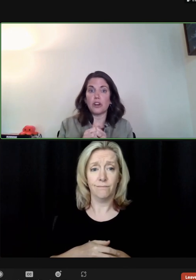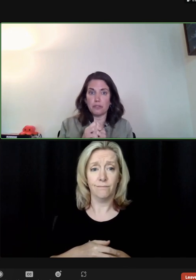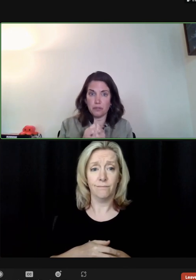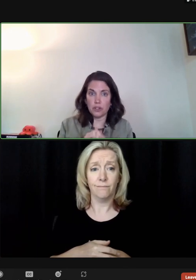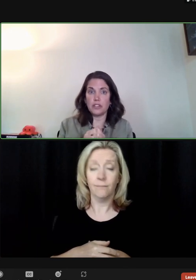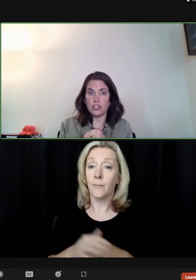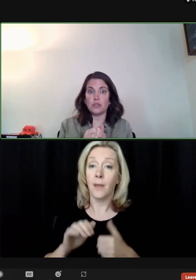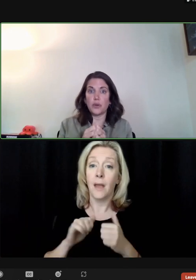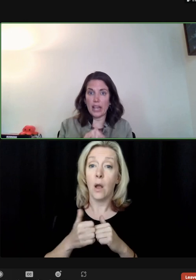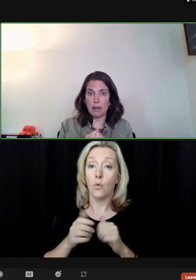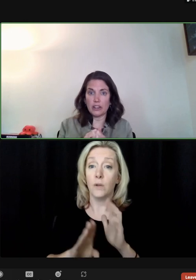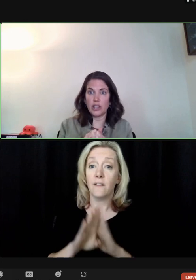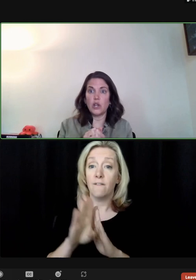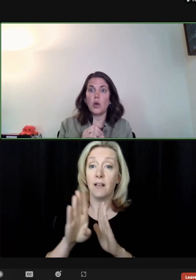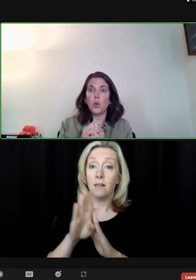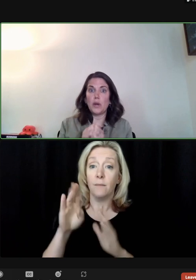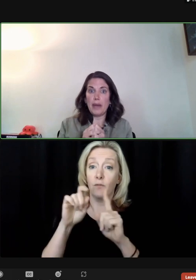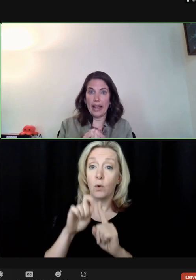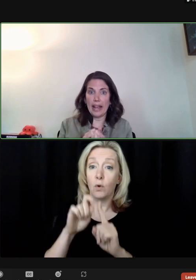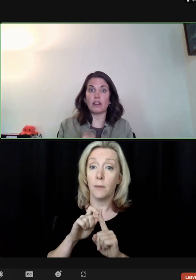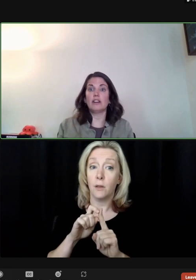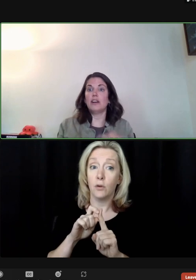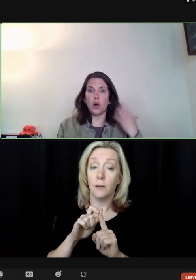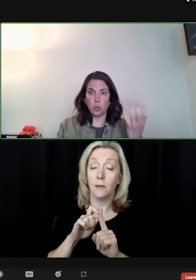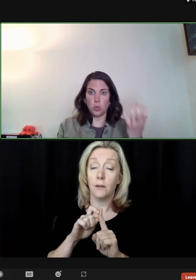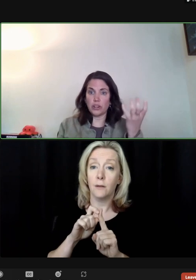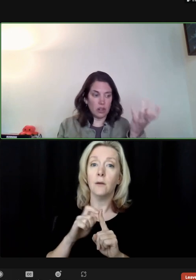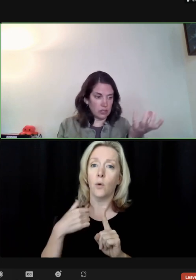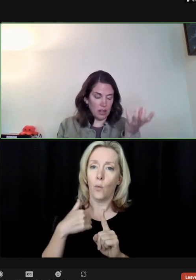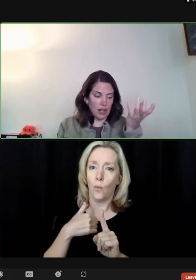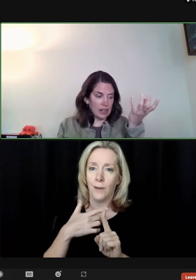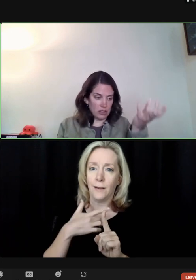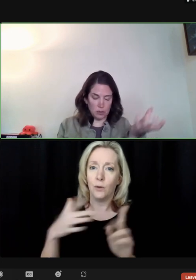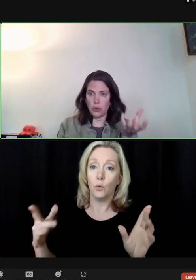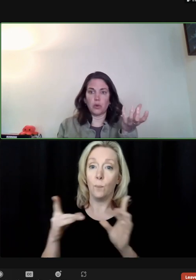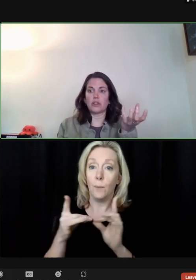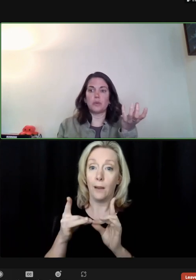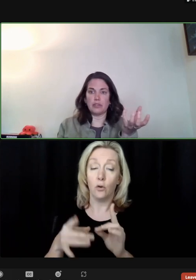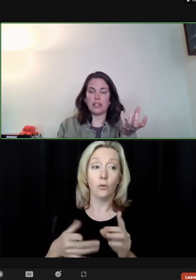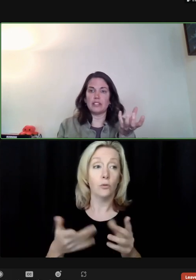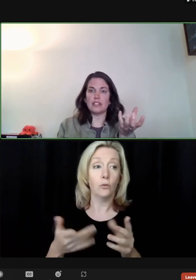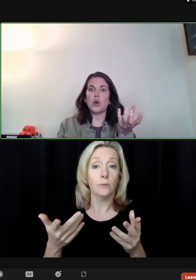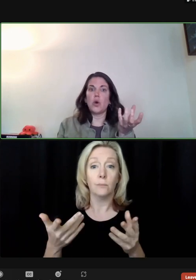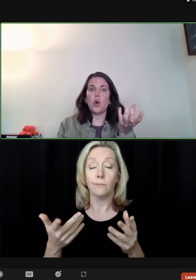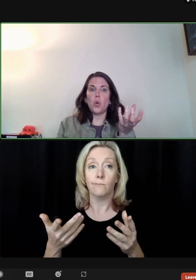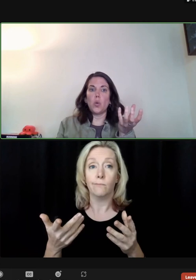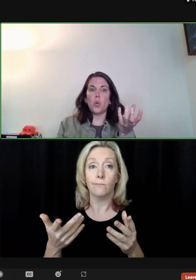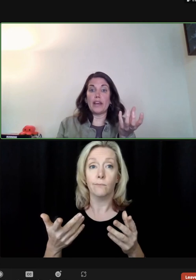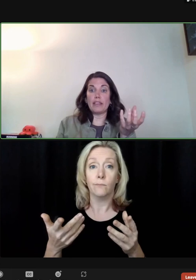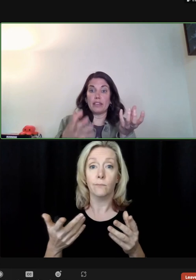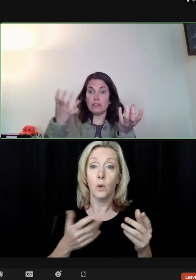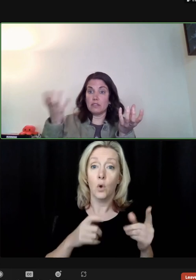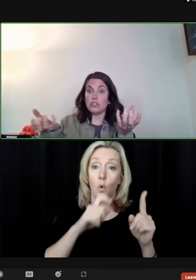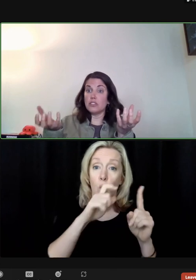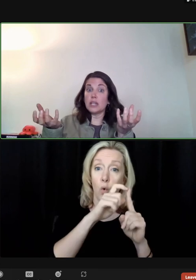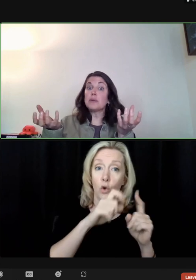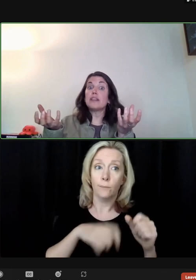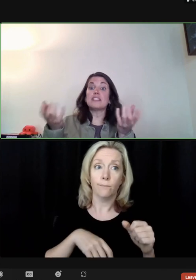we build our first initial vocabulary? We pair a word, a sign, a spoken word, whatever it is,